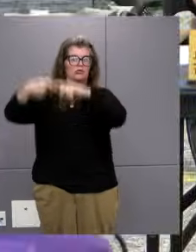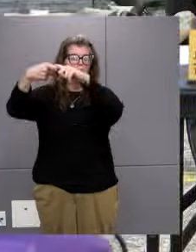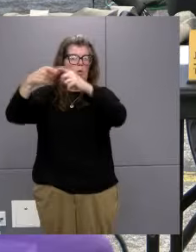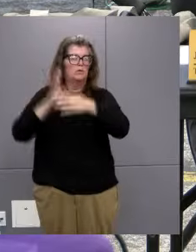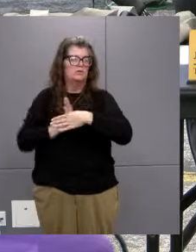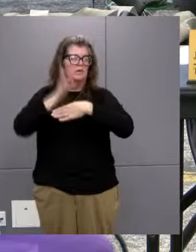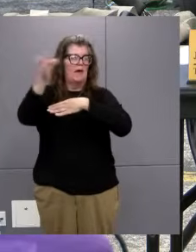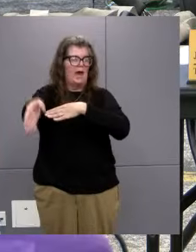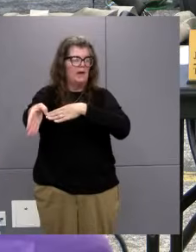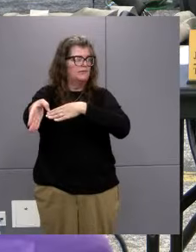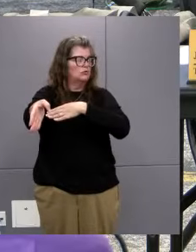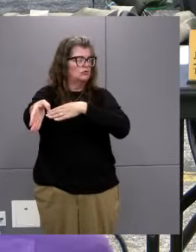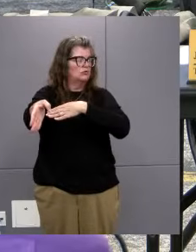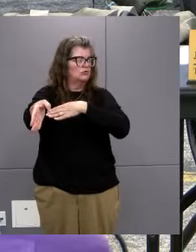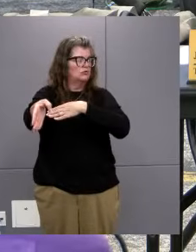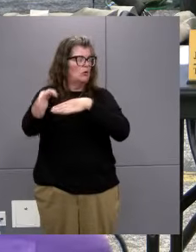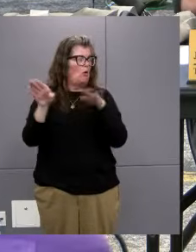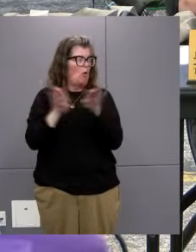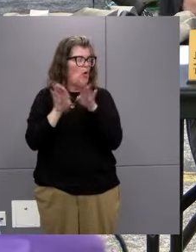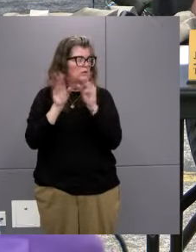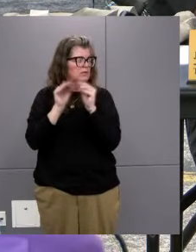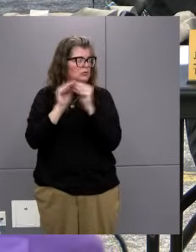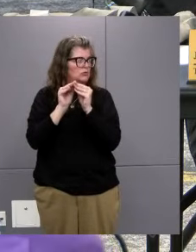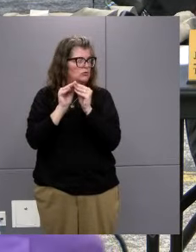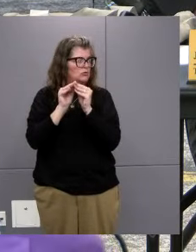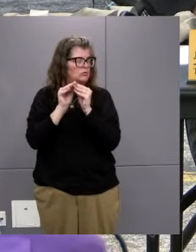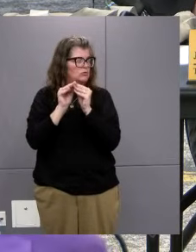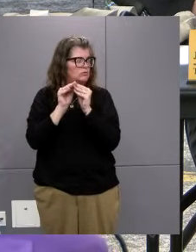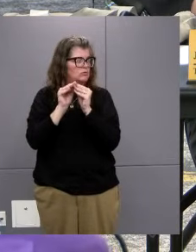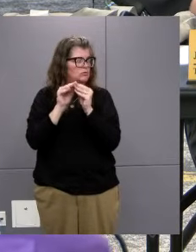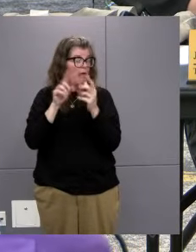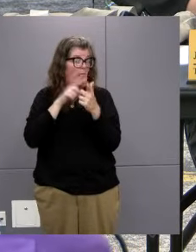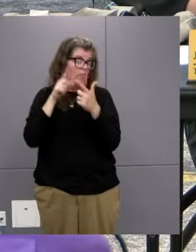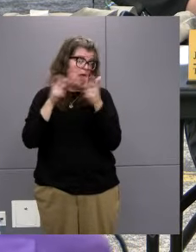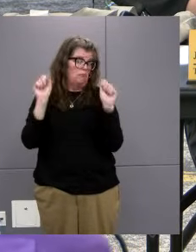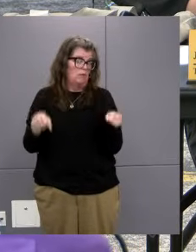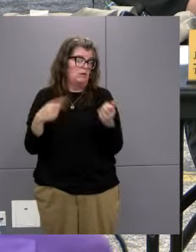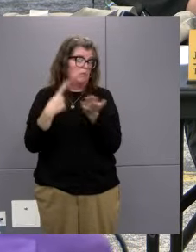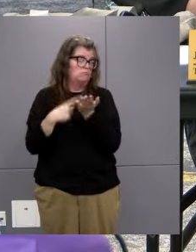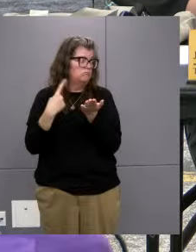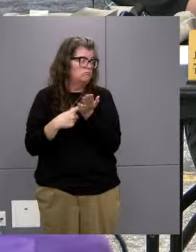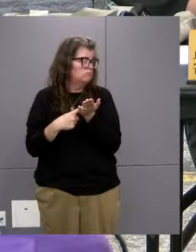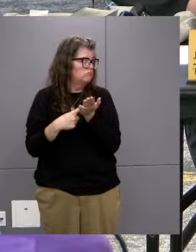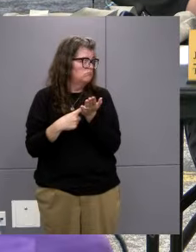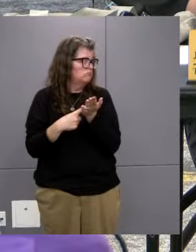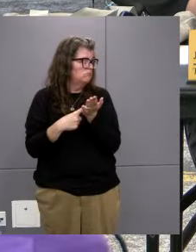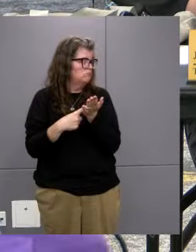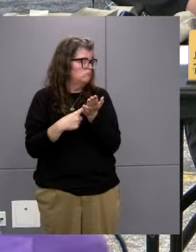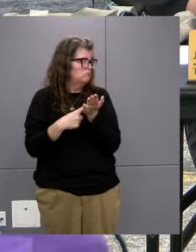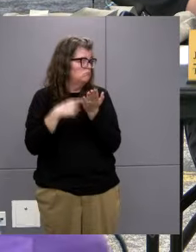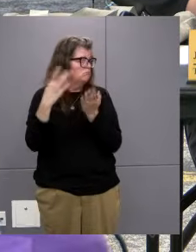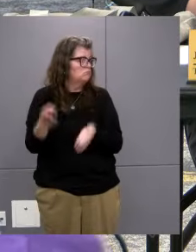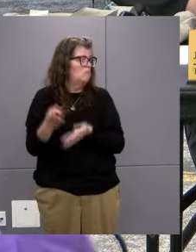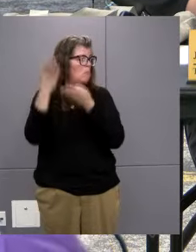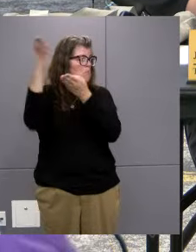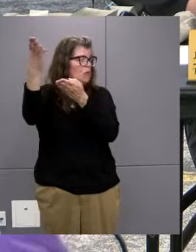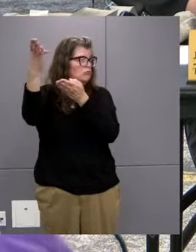session. And then that way it can be talked about in closed session. Okay, I have a motion to table.